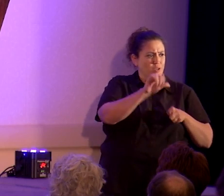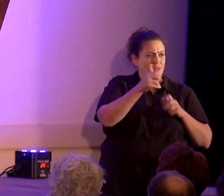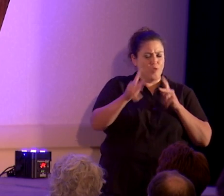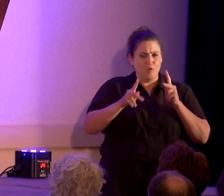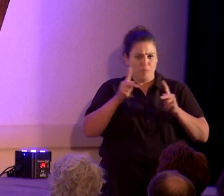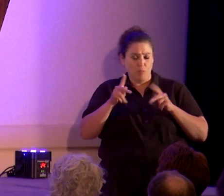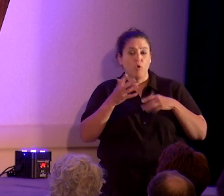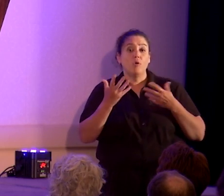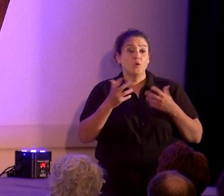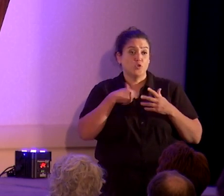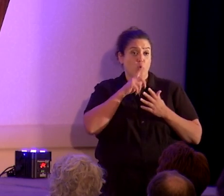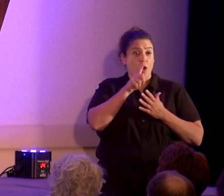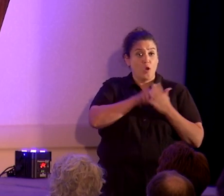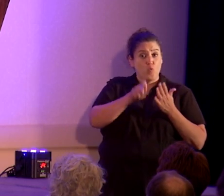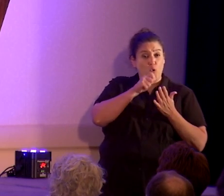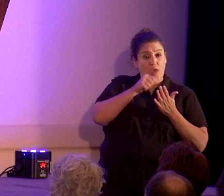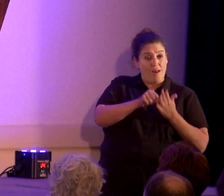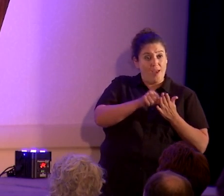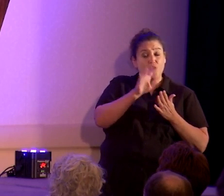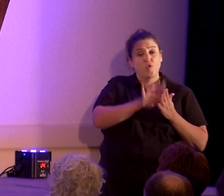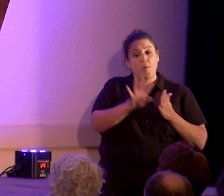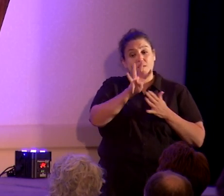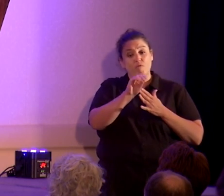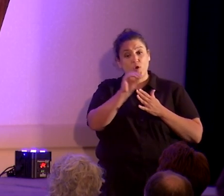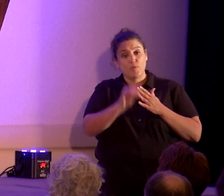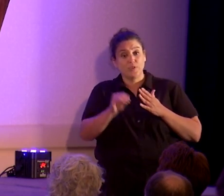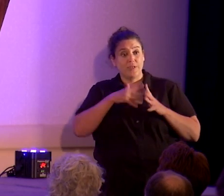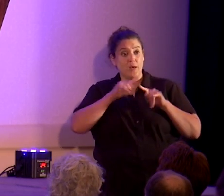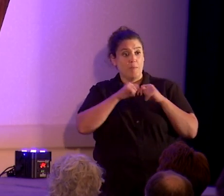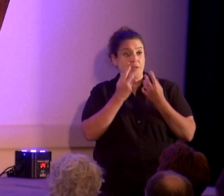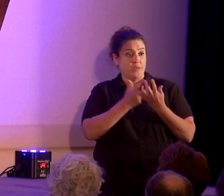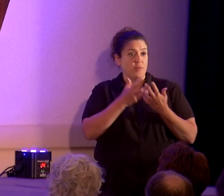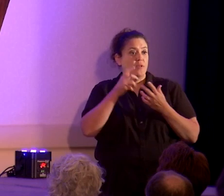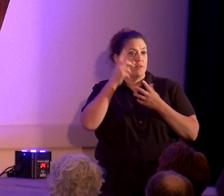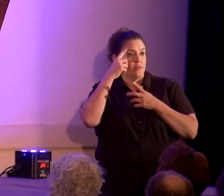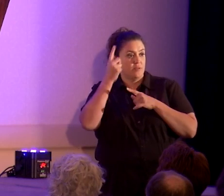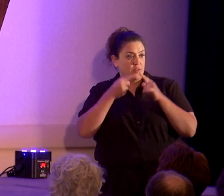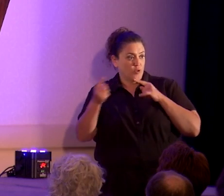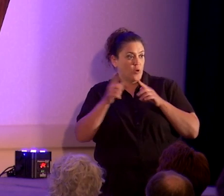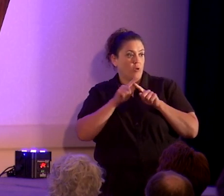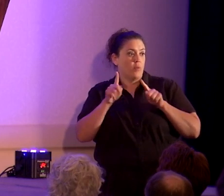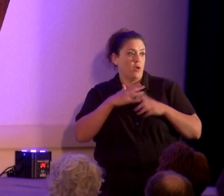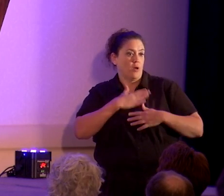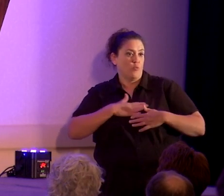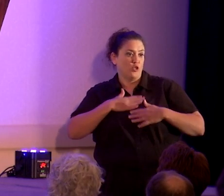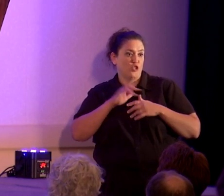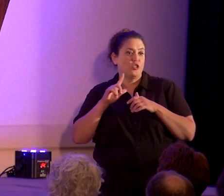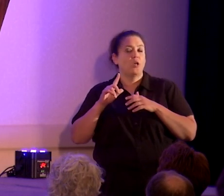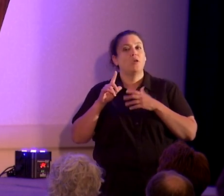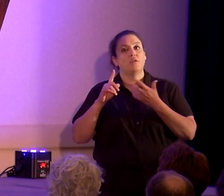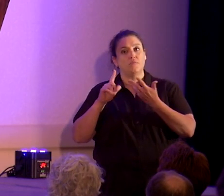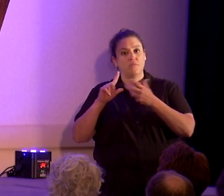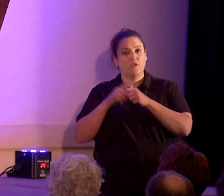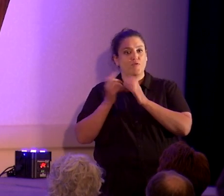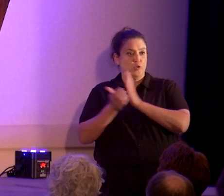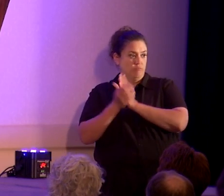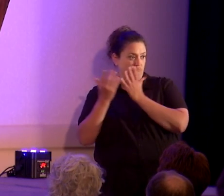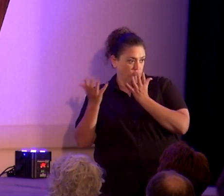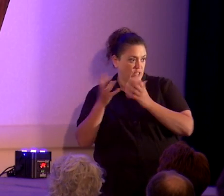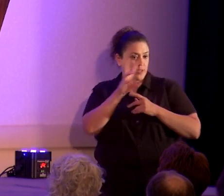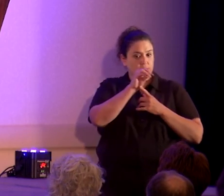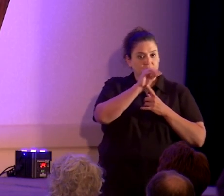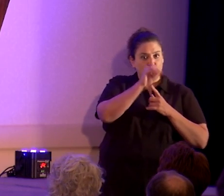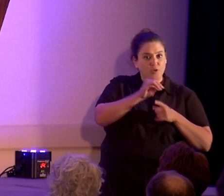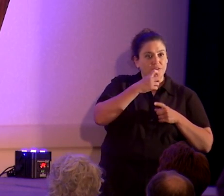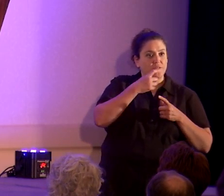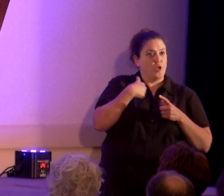anyway, so I wrote that letter. So about 40% of my teammates, you know, didn't agree with the same-sex rights, but appreciated the First Amendment view. 60% who came up said, we agree